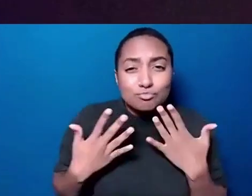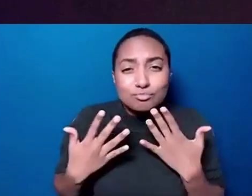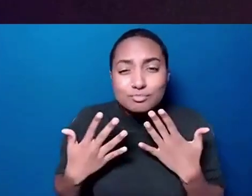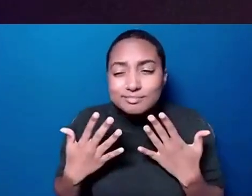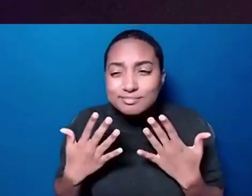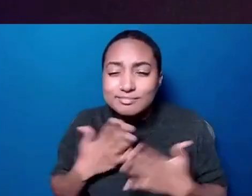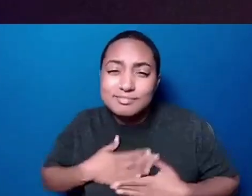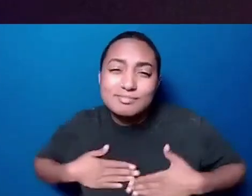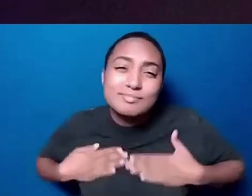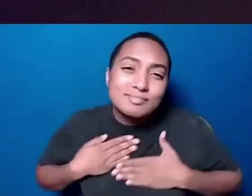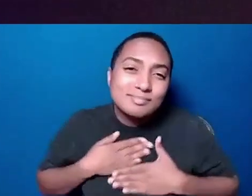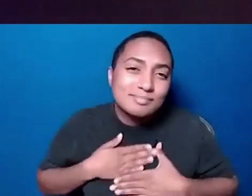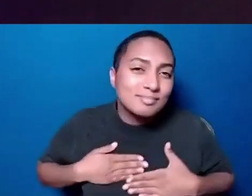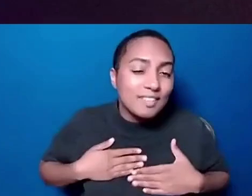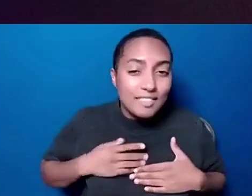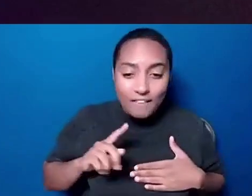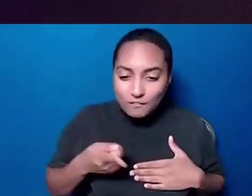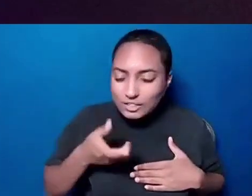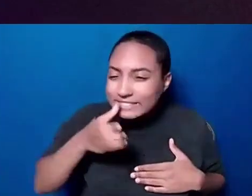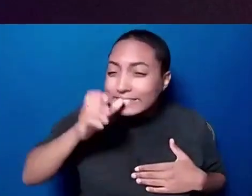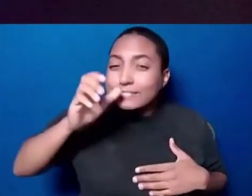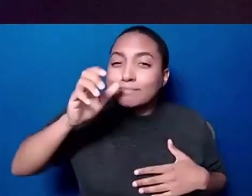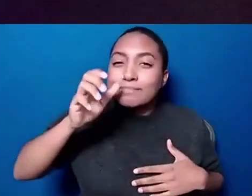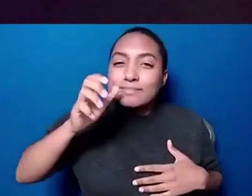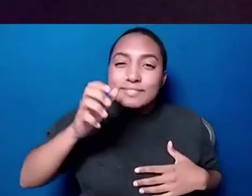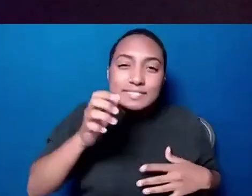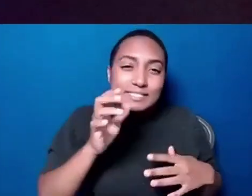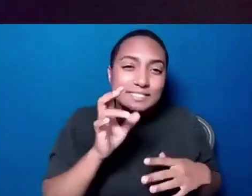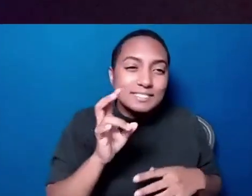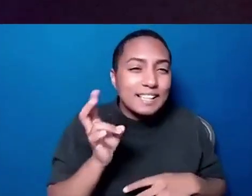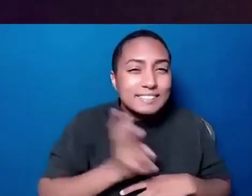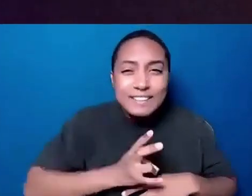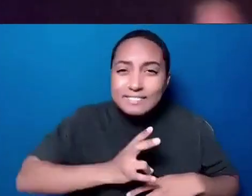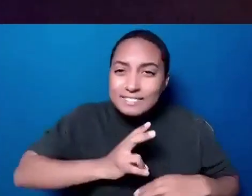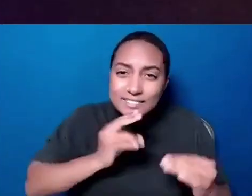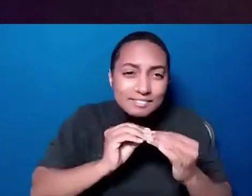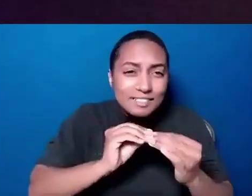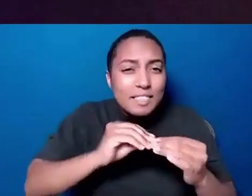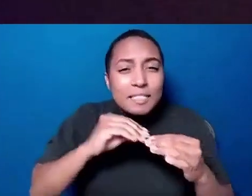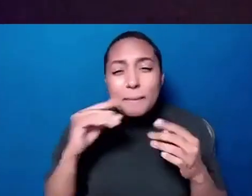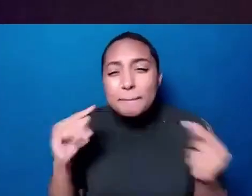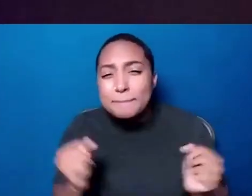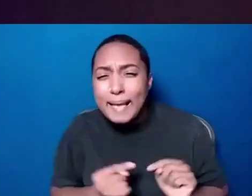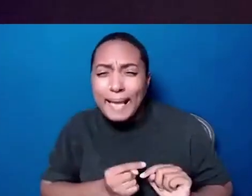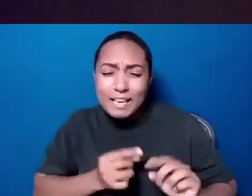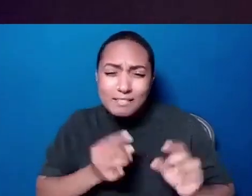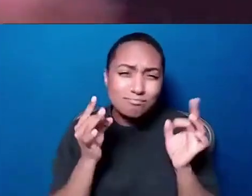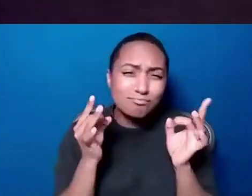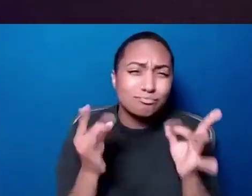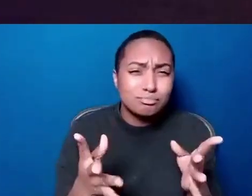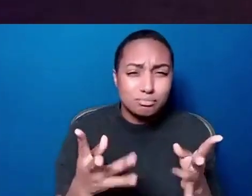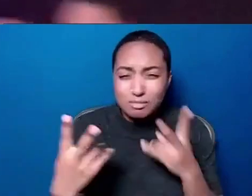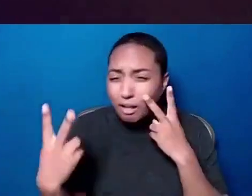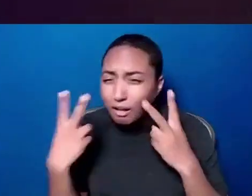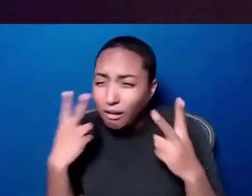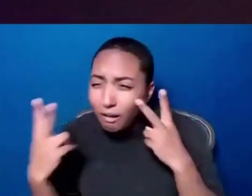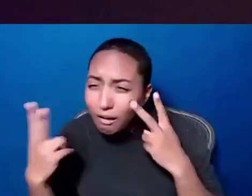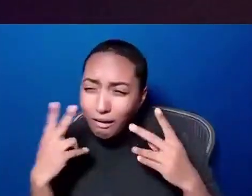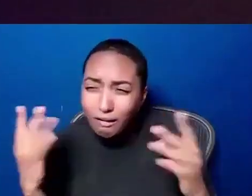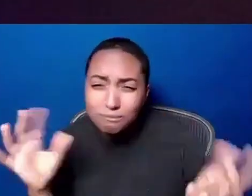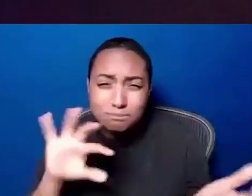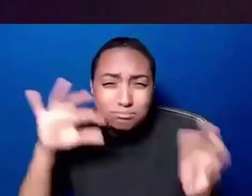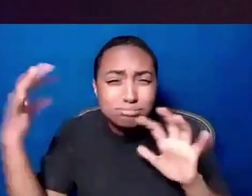kiss, and pain, and the unimaginable, and grief, and the witnessing of horror. Your